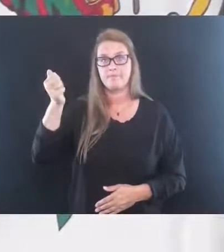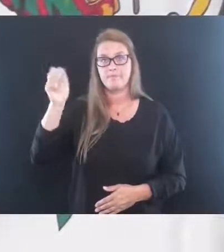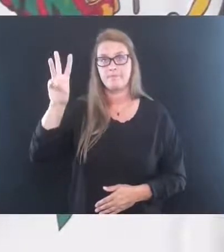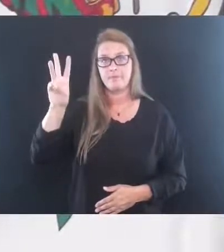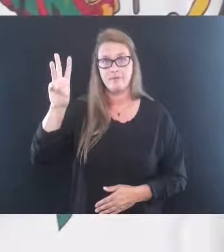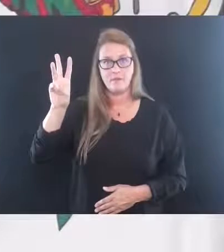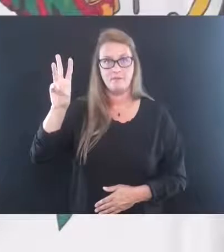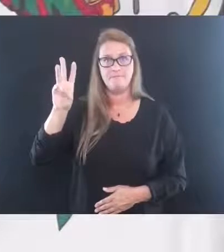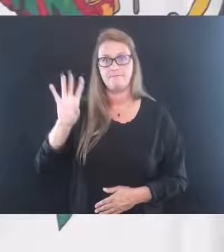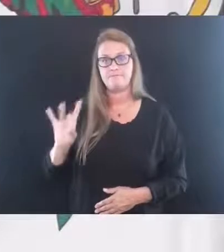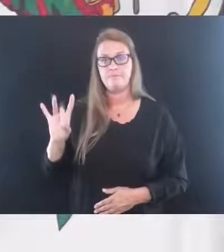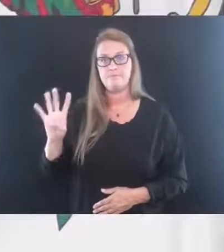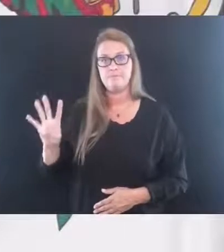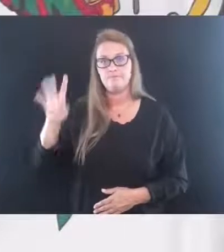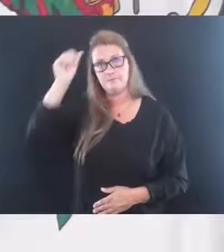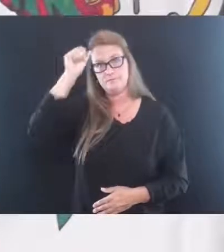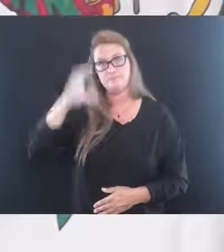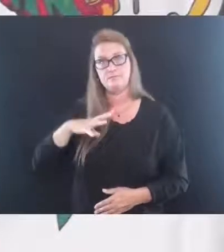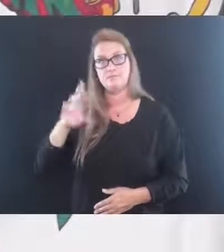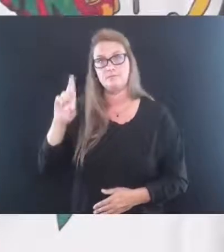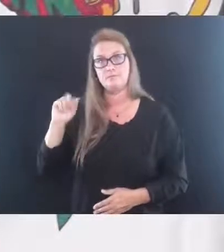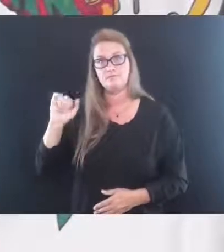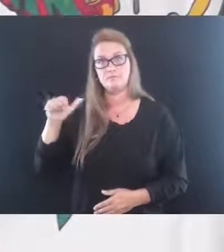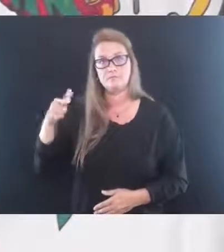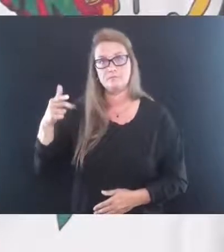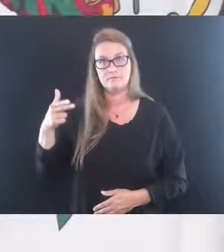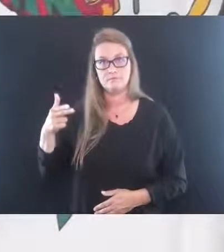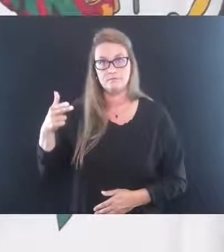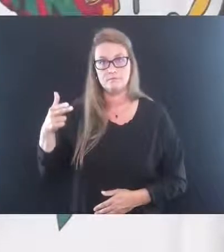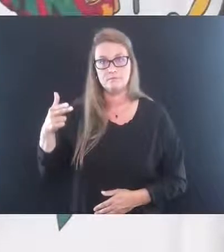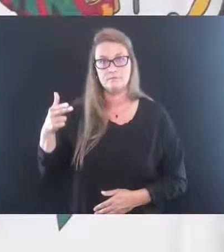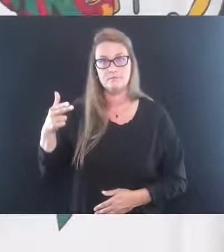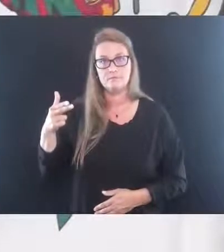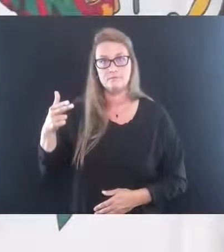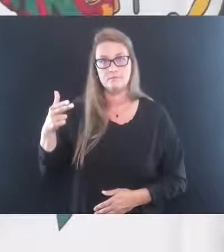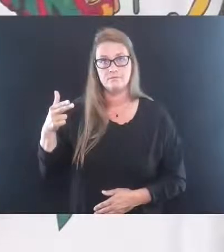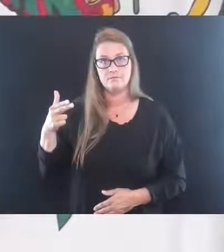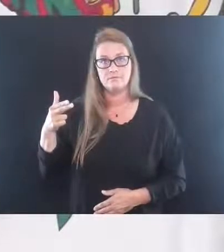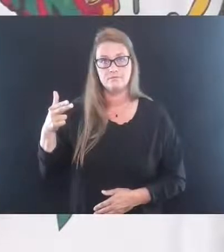3,316th death, an 84-year-old male from Raleigh County.